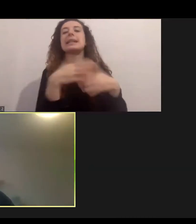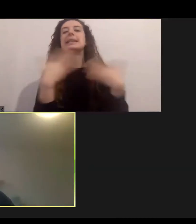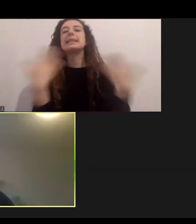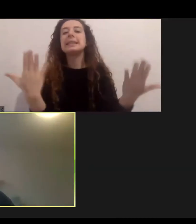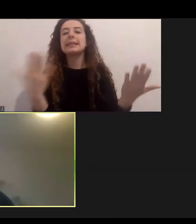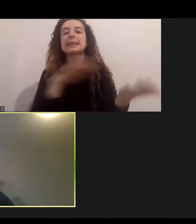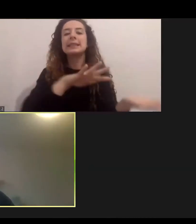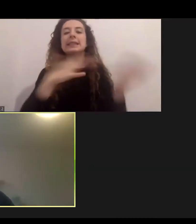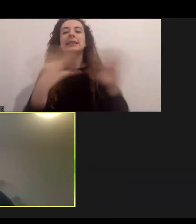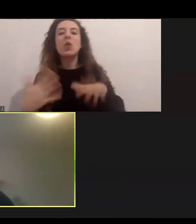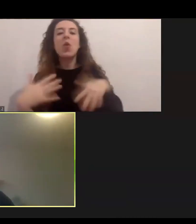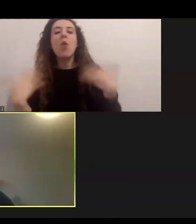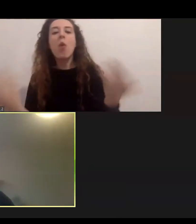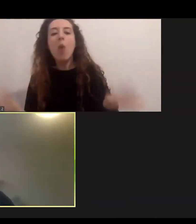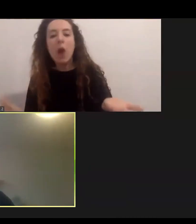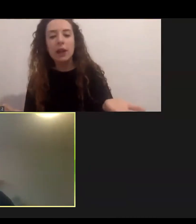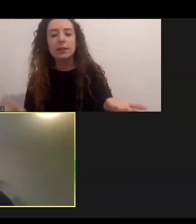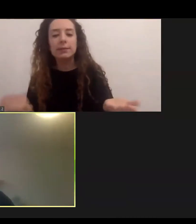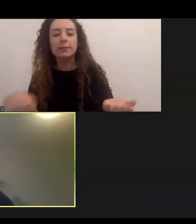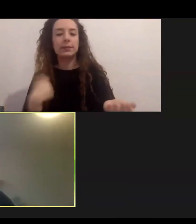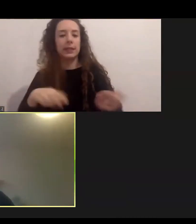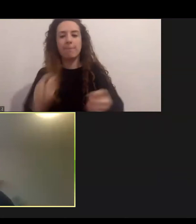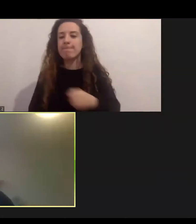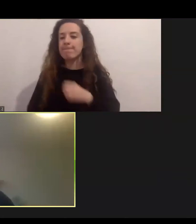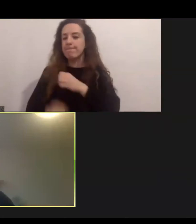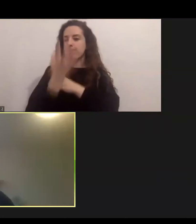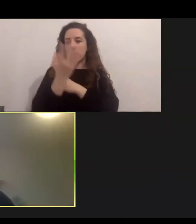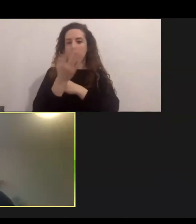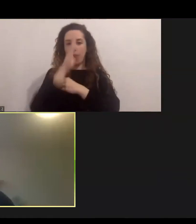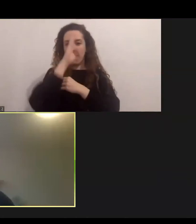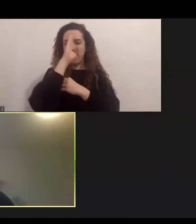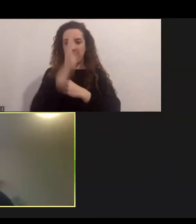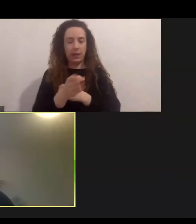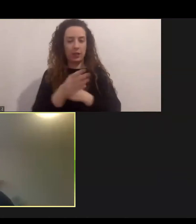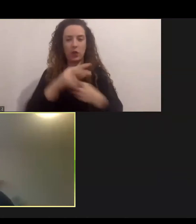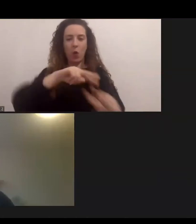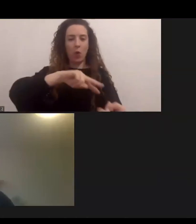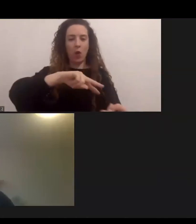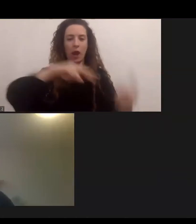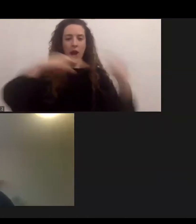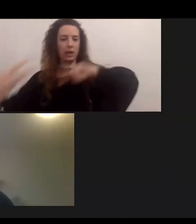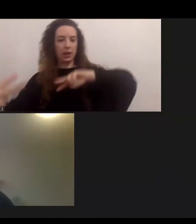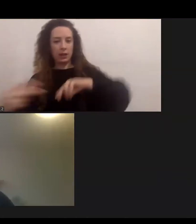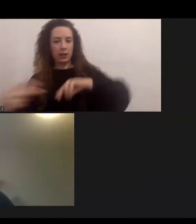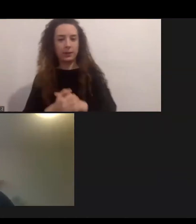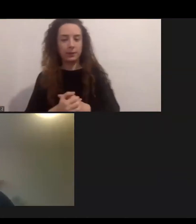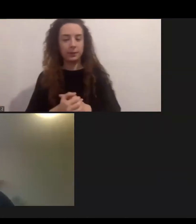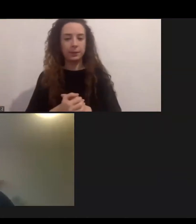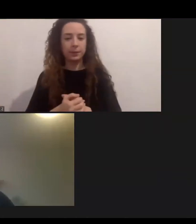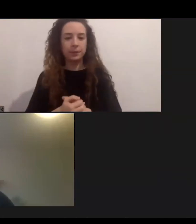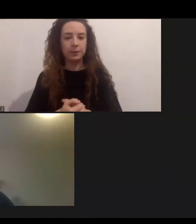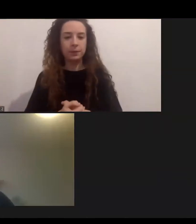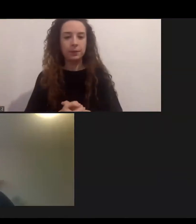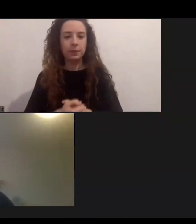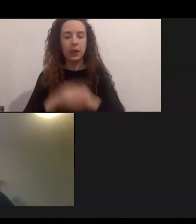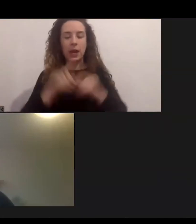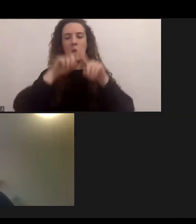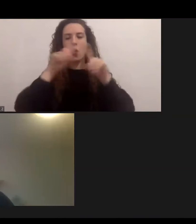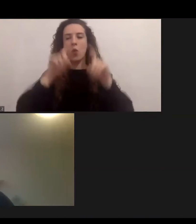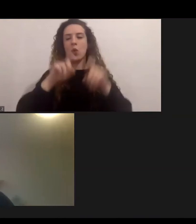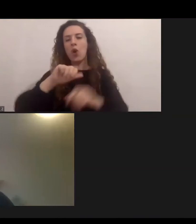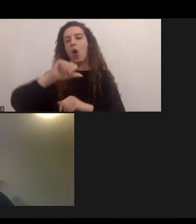Chinese character, but also you are using a screen magnifier sometimes, no? Yeah. Okay, something else?